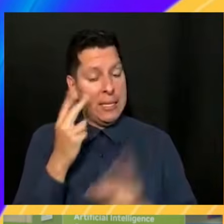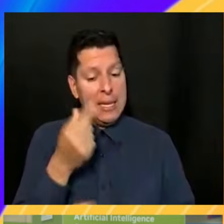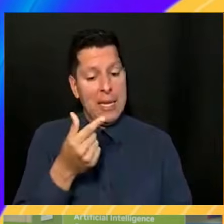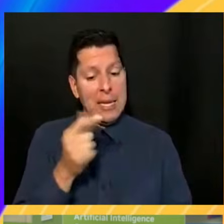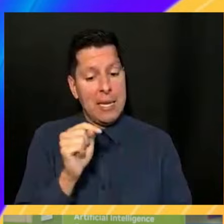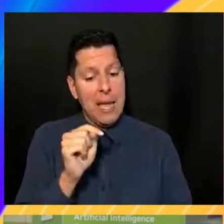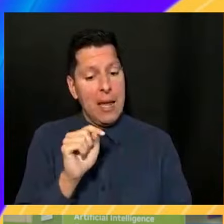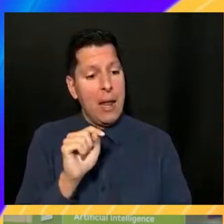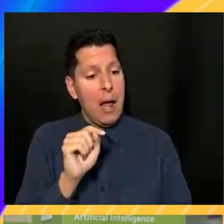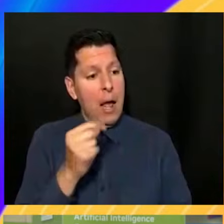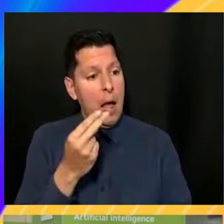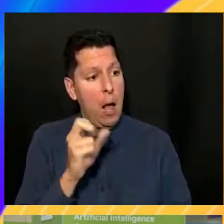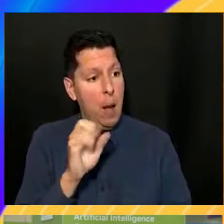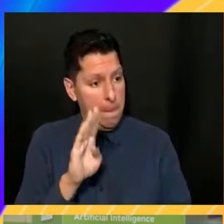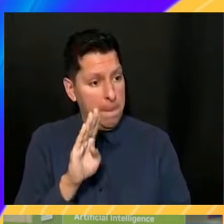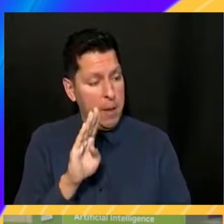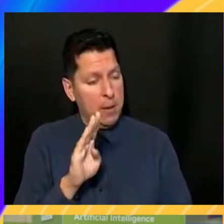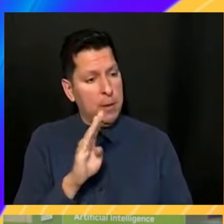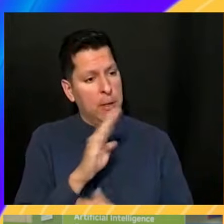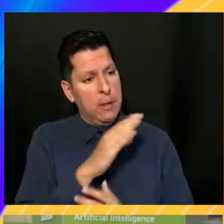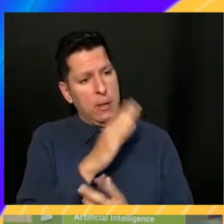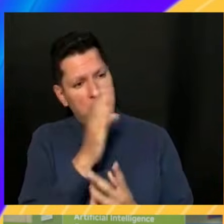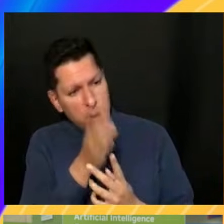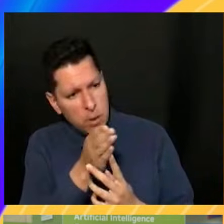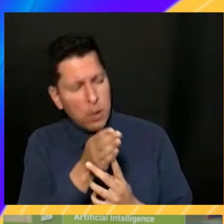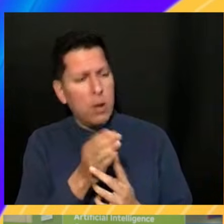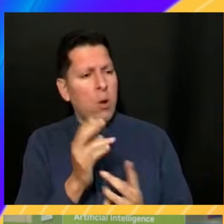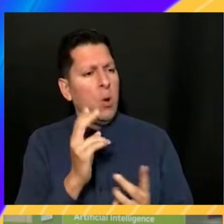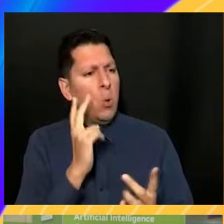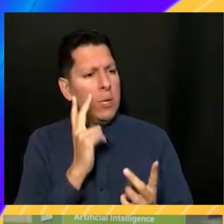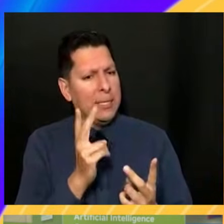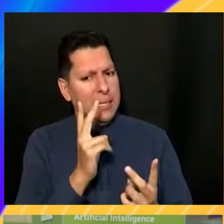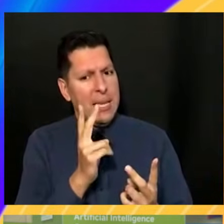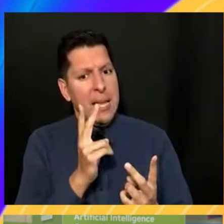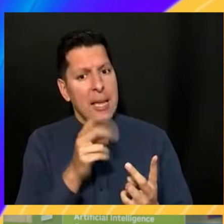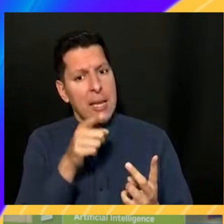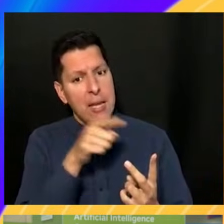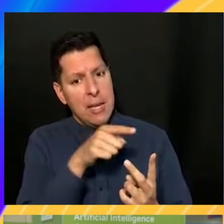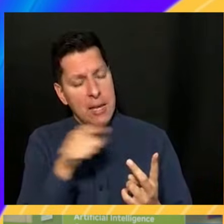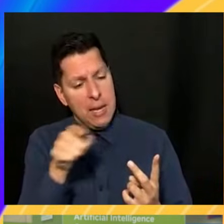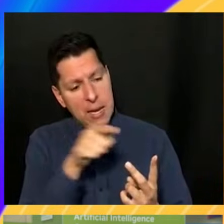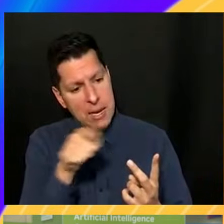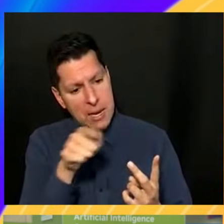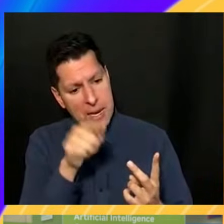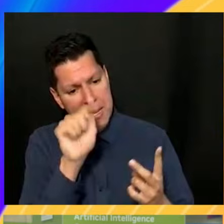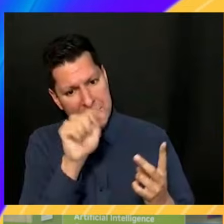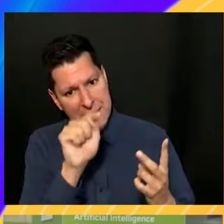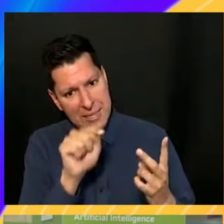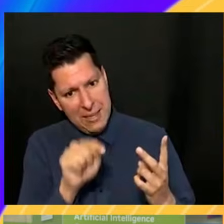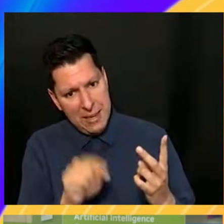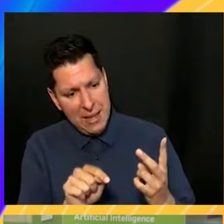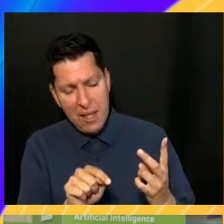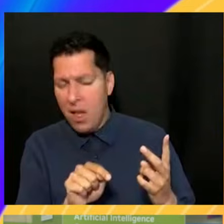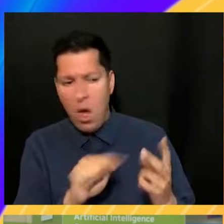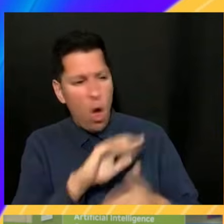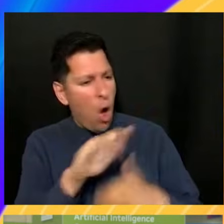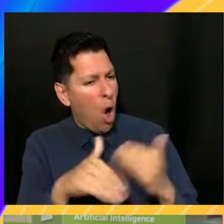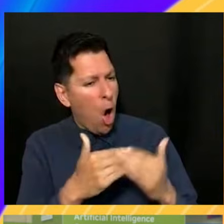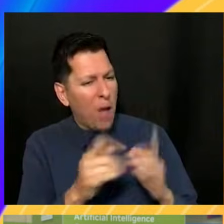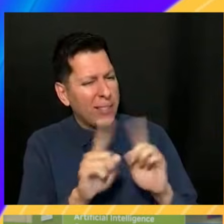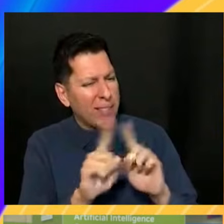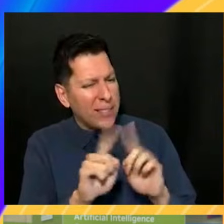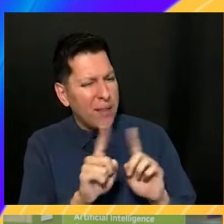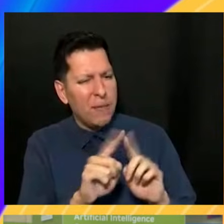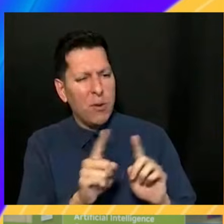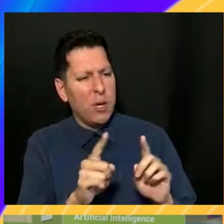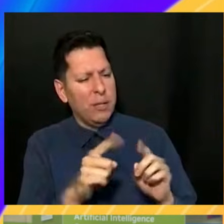look at like the branches, so there's different, these are all the tags for all the releases, so the latest